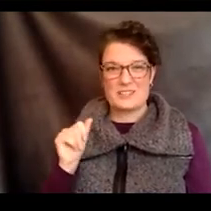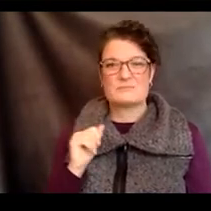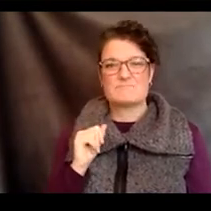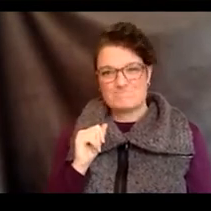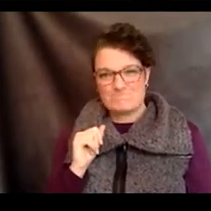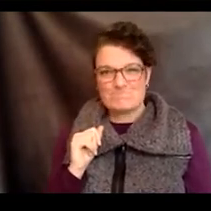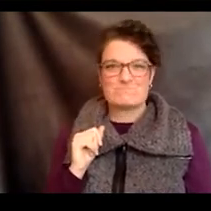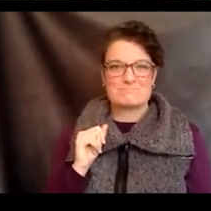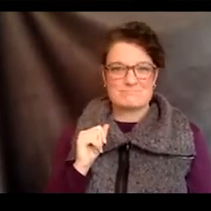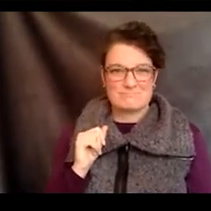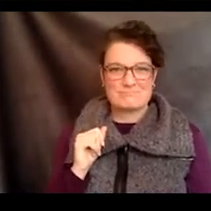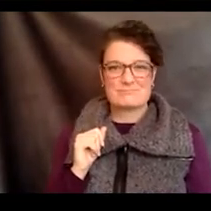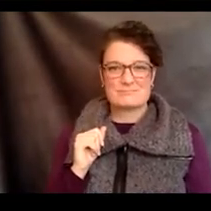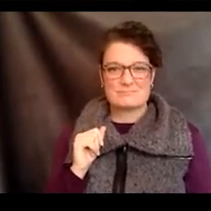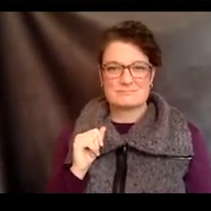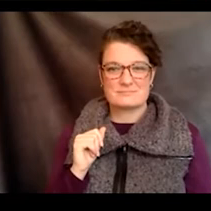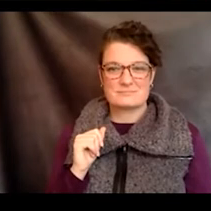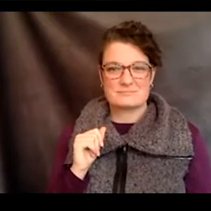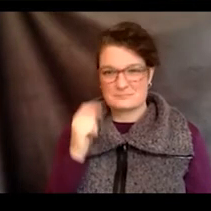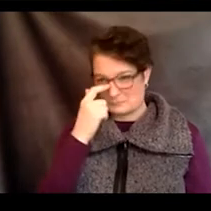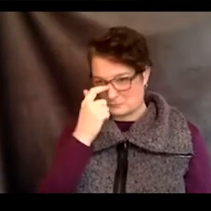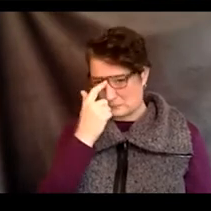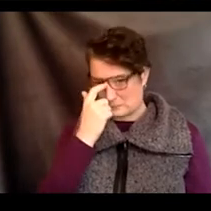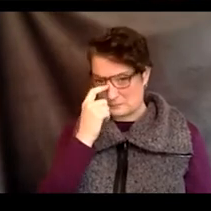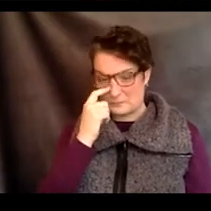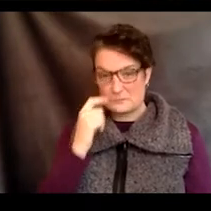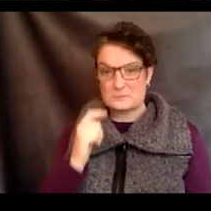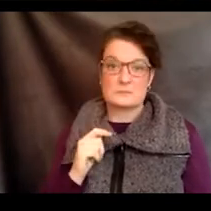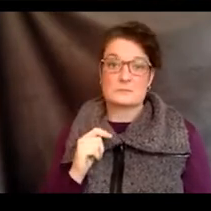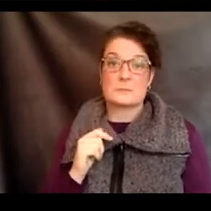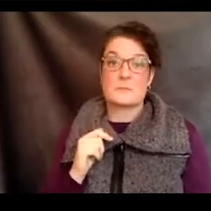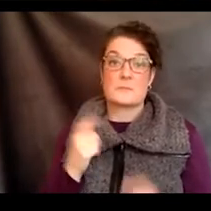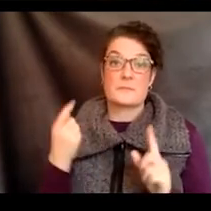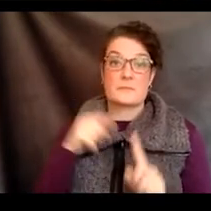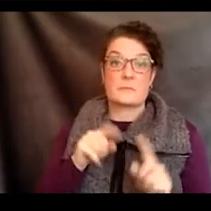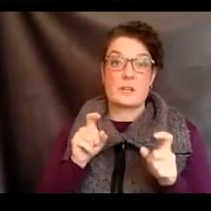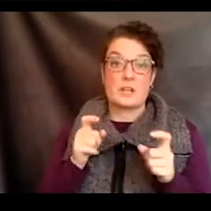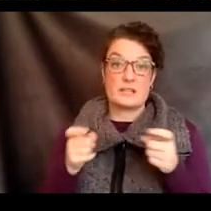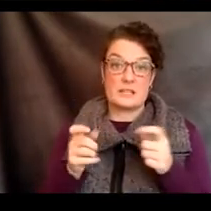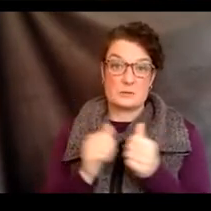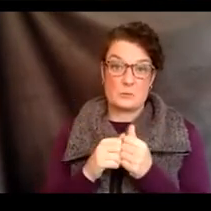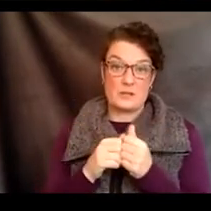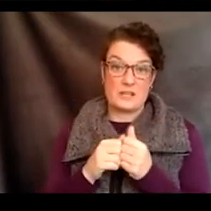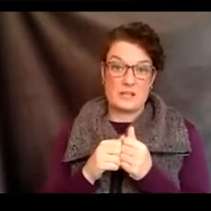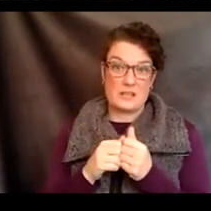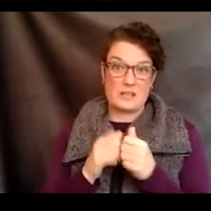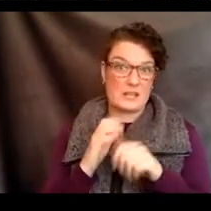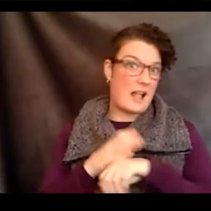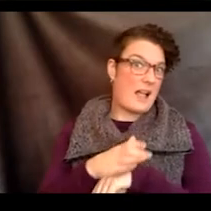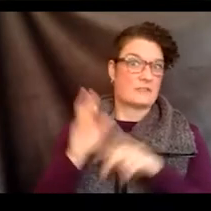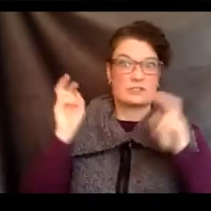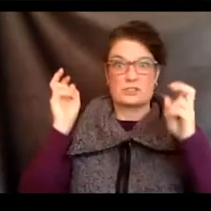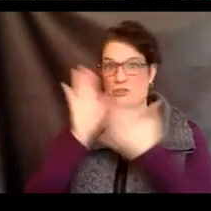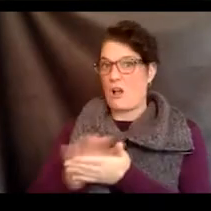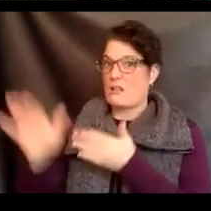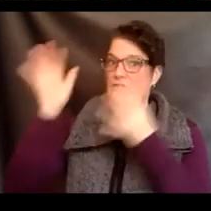In terms of, you know, kind of dealing with the aftermath of the whole college decision thing, I think that